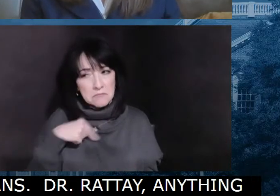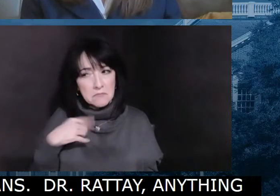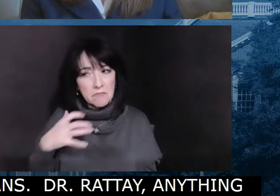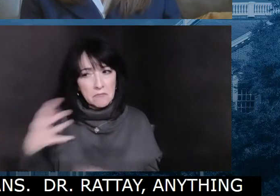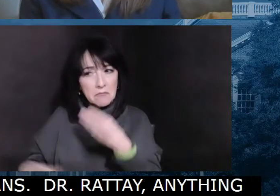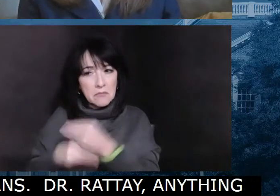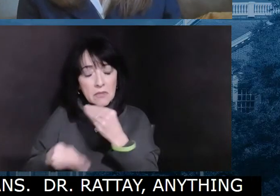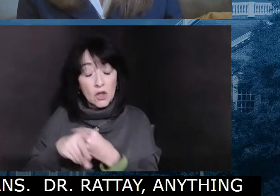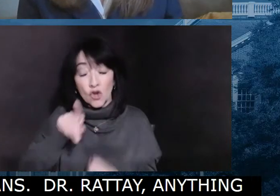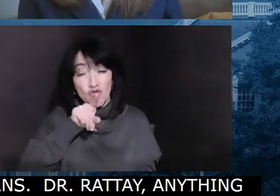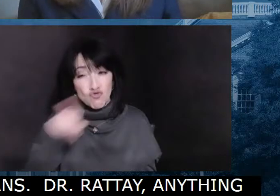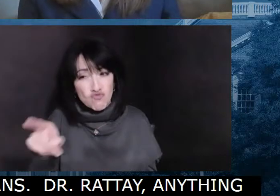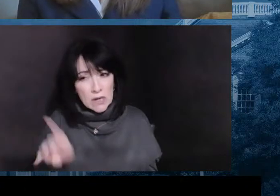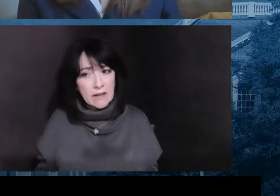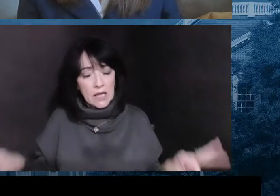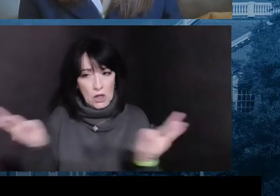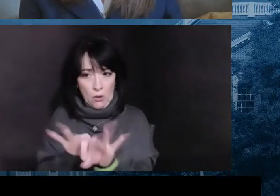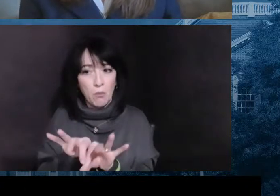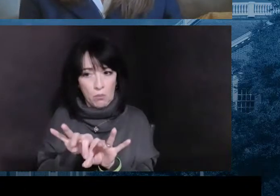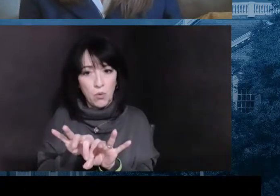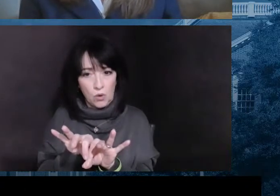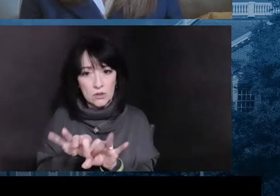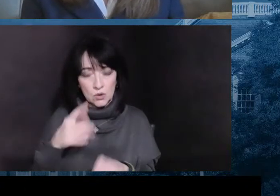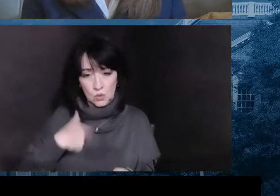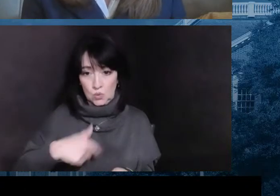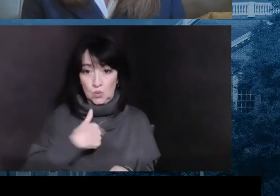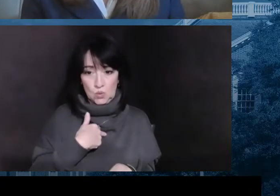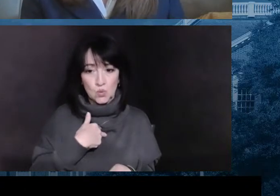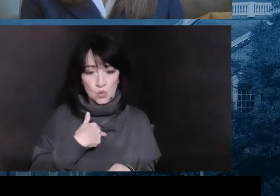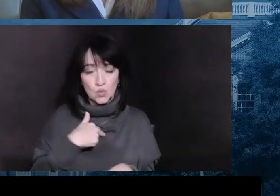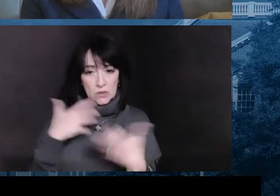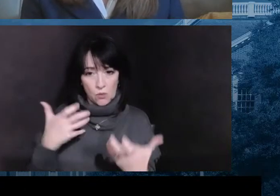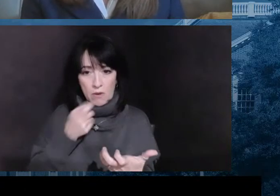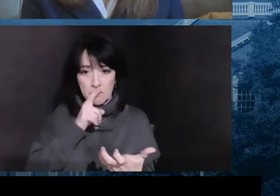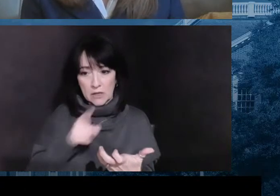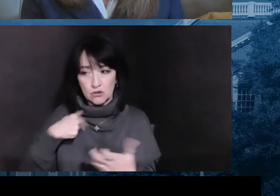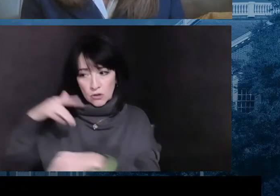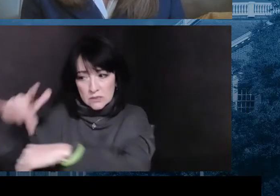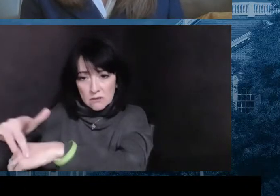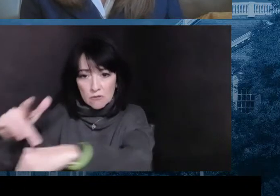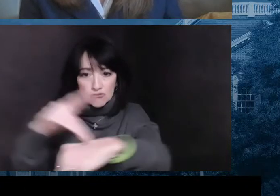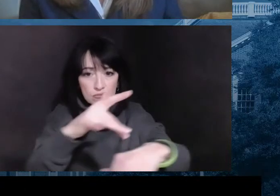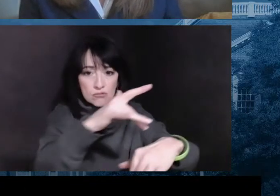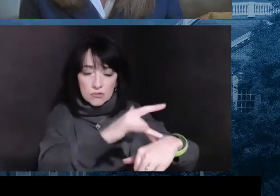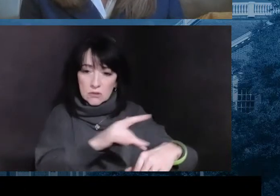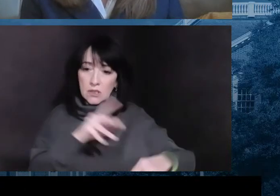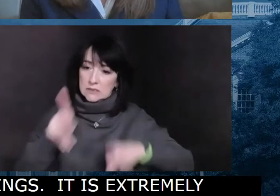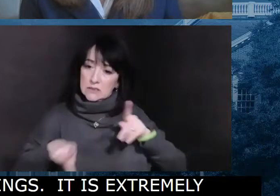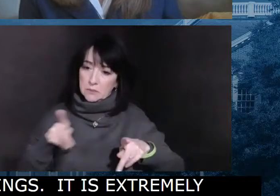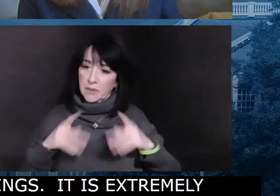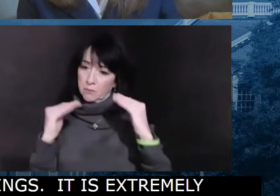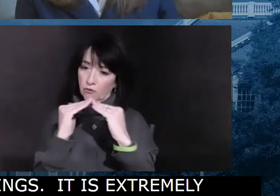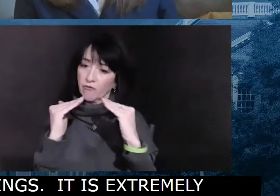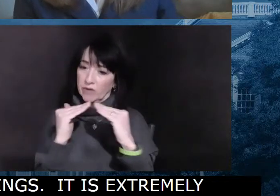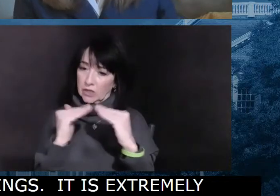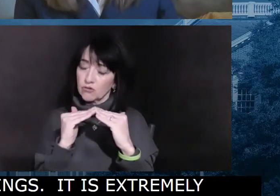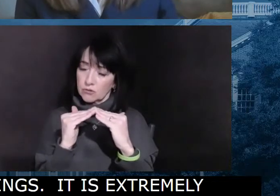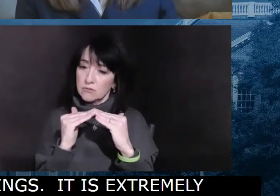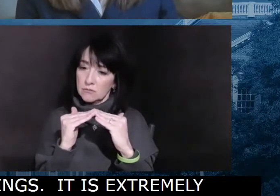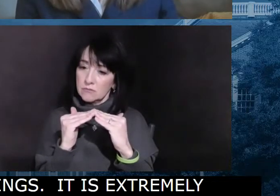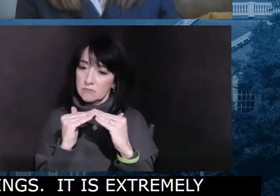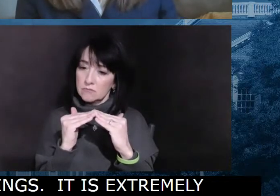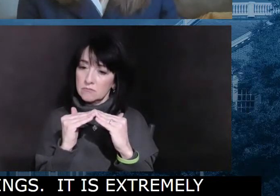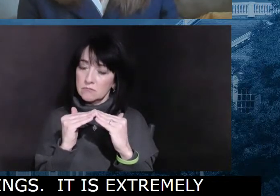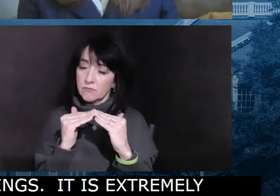are reaching our Delaware populations in an equitable way. And